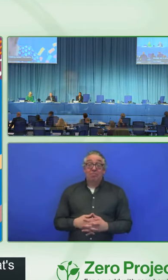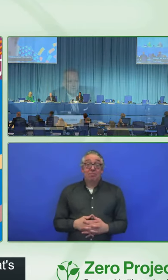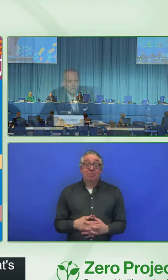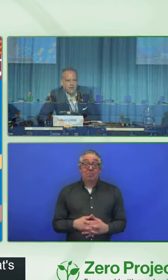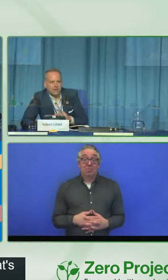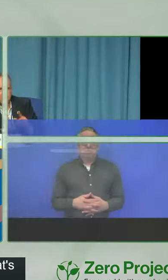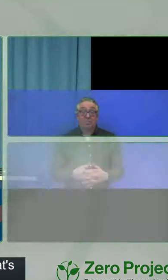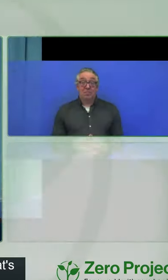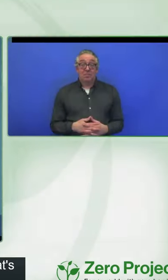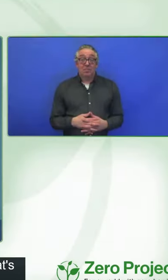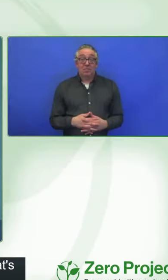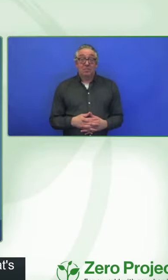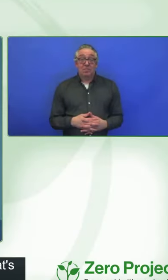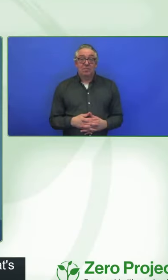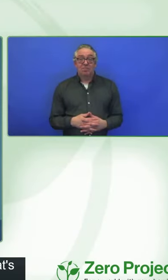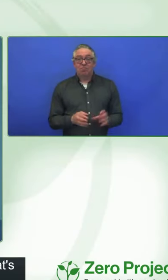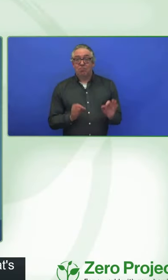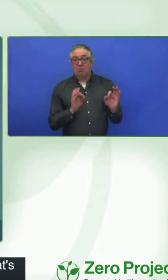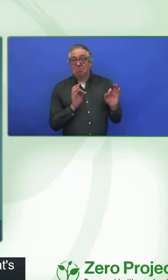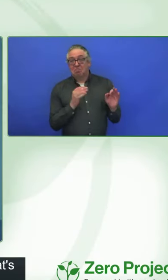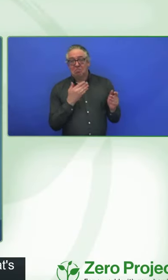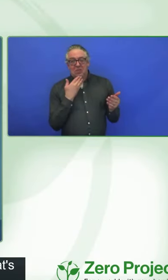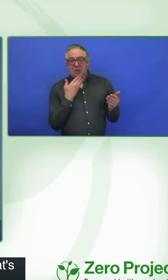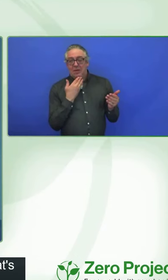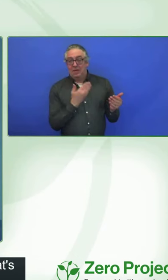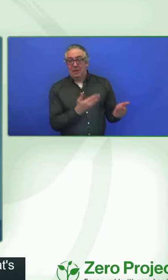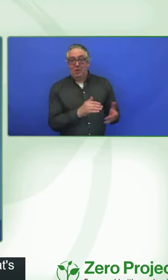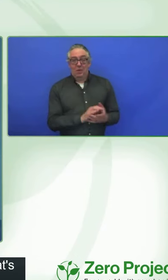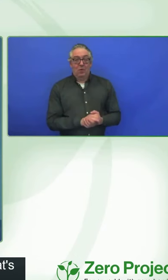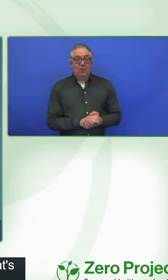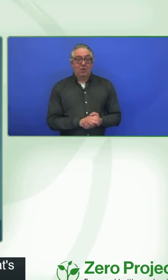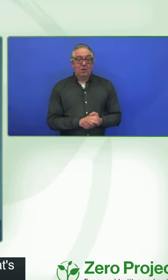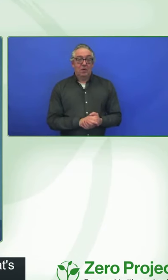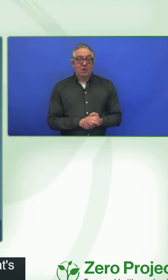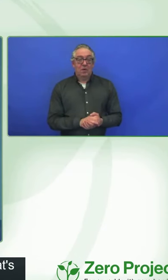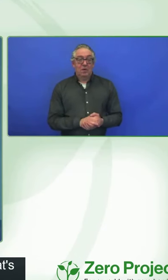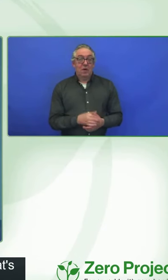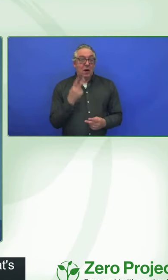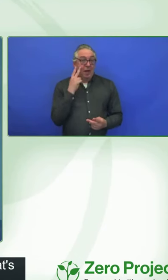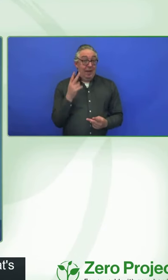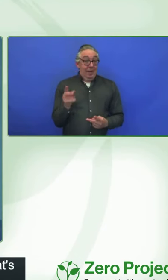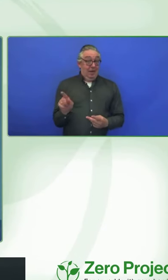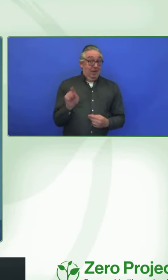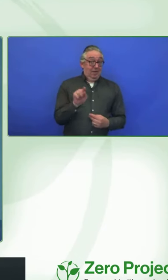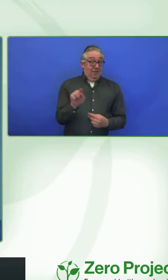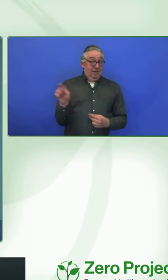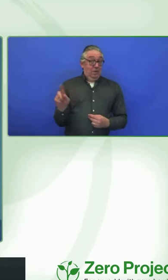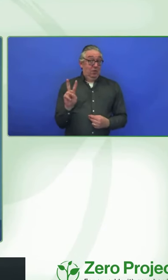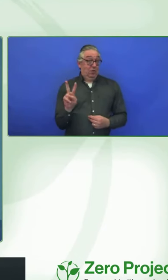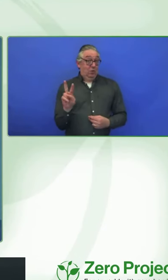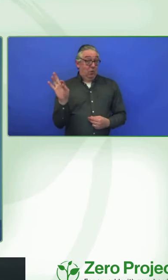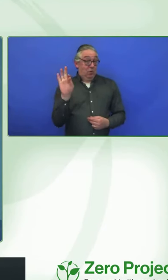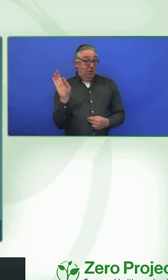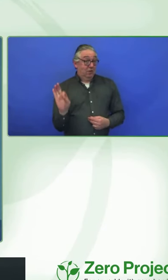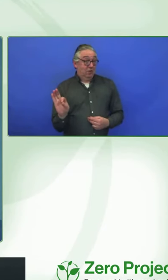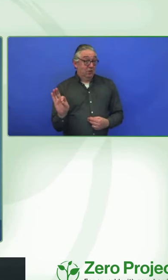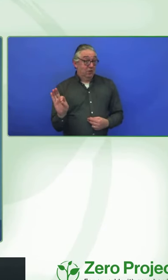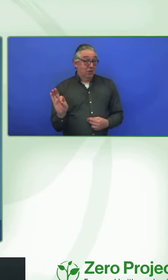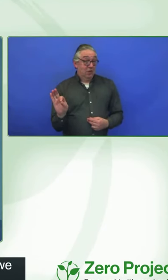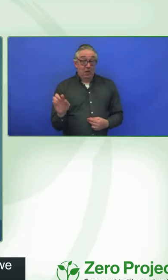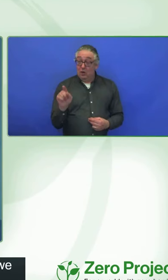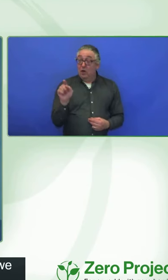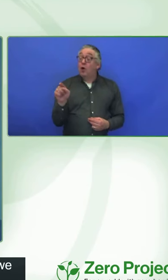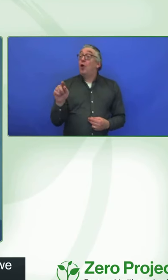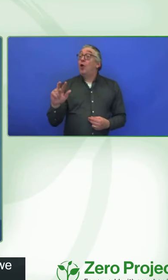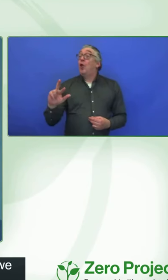Thank you, Aiko. I know we have two more, at least two more questions. Uh, so the gentleman in the third row will start here.